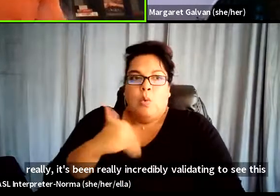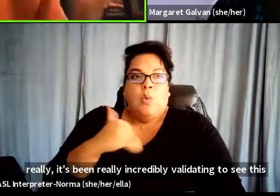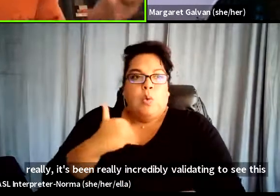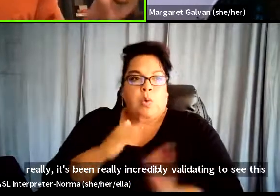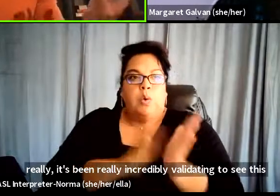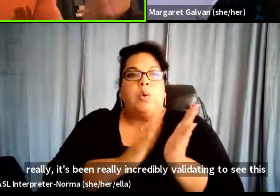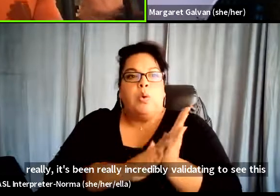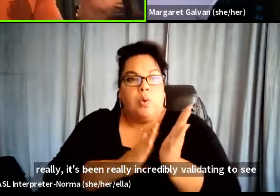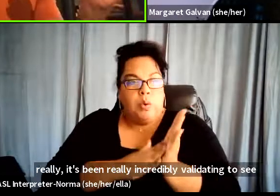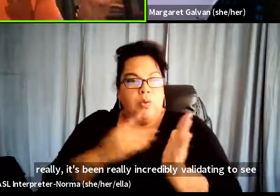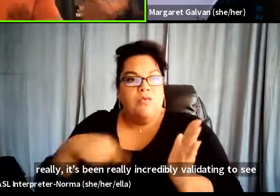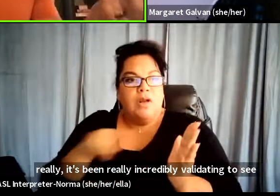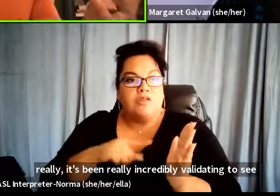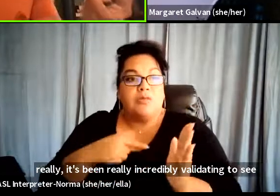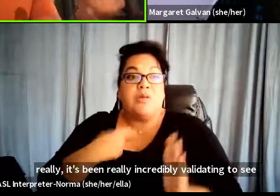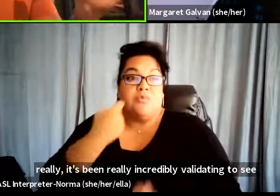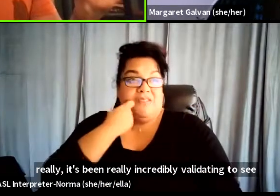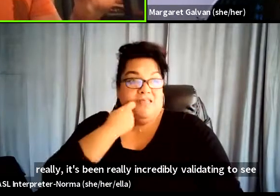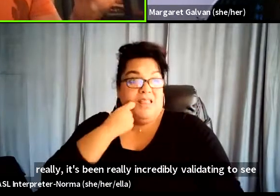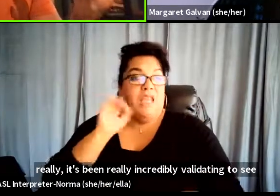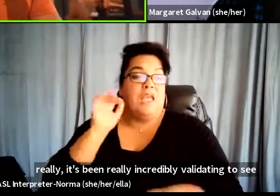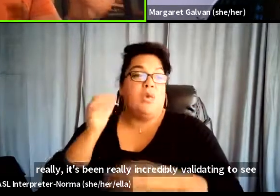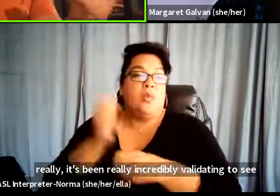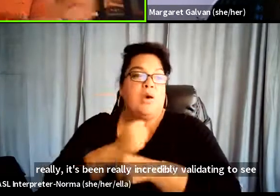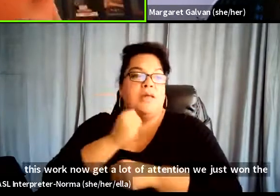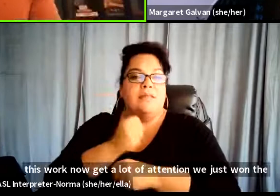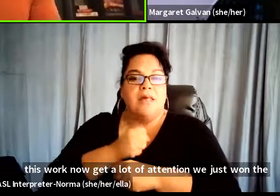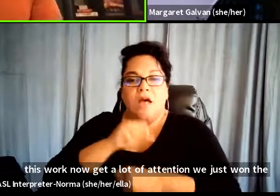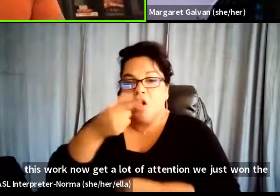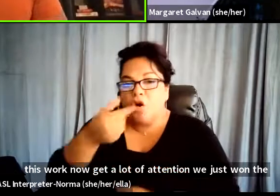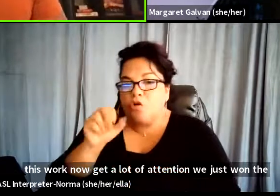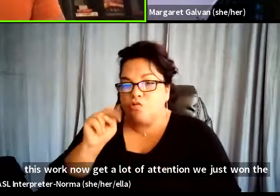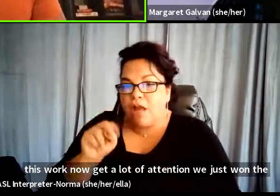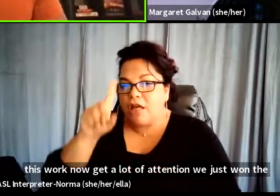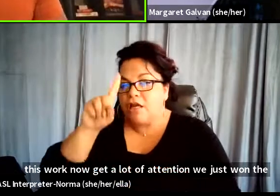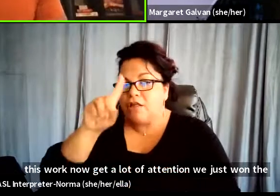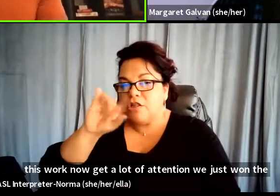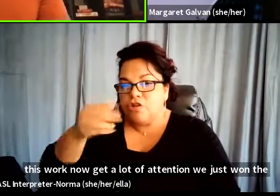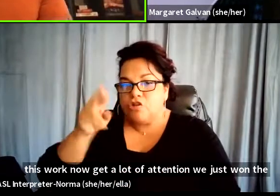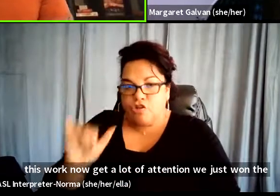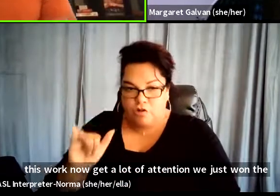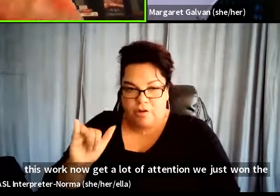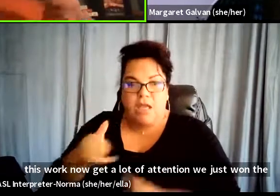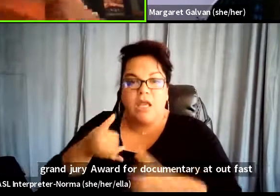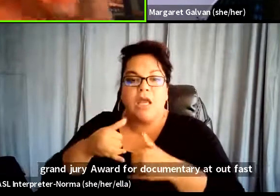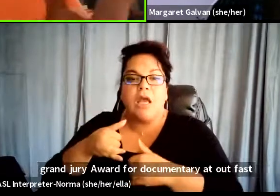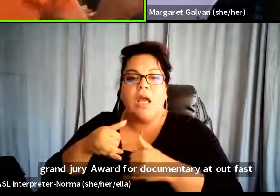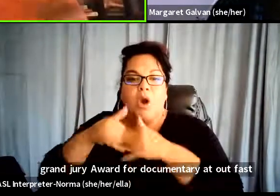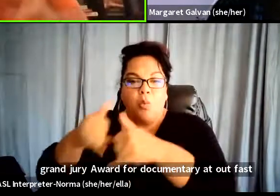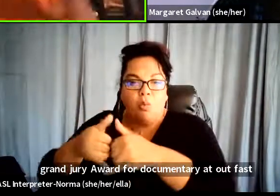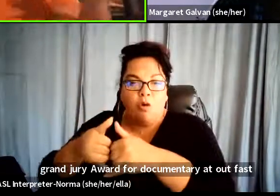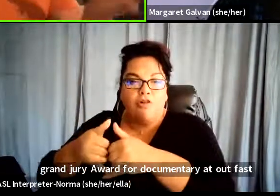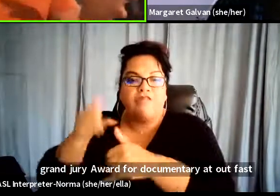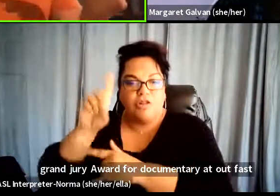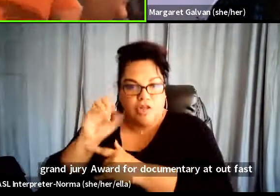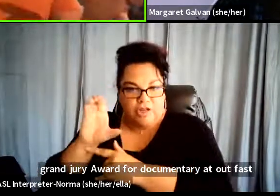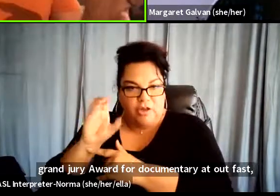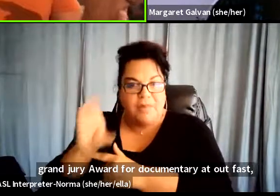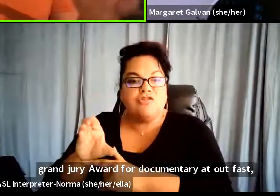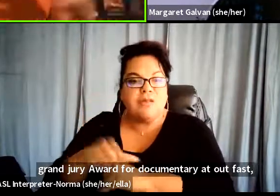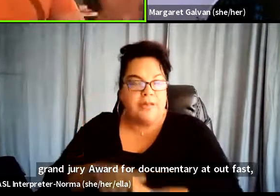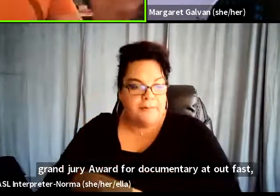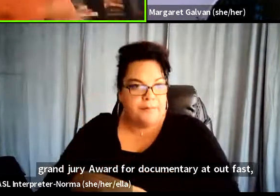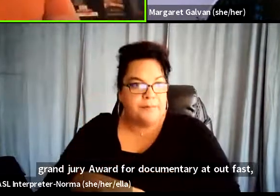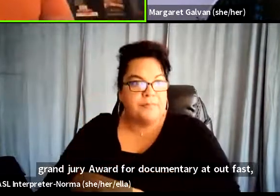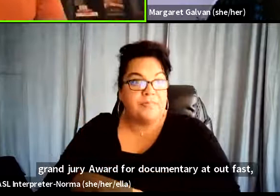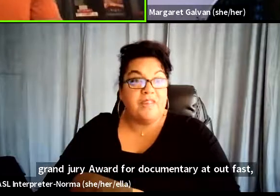of attention. We just won the, um, grand jury award at, uh, for documentary at Outfest. Um, and we're sort of in the midst of the, um, um,